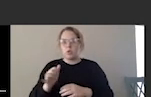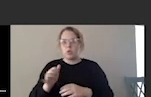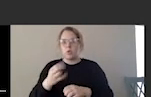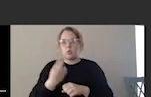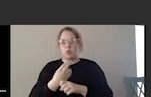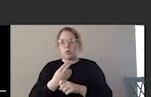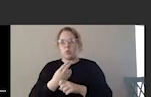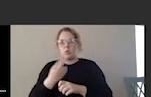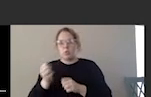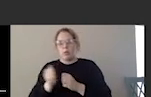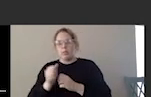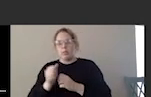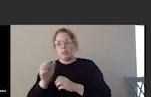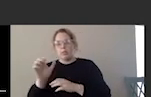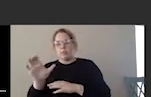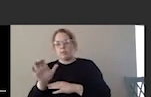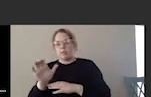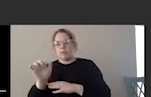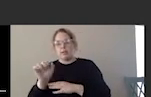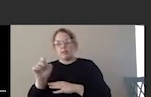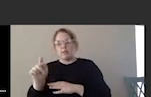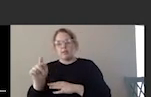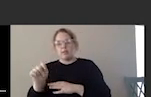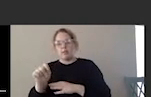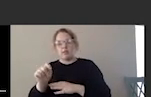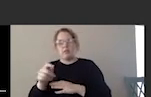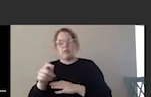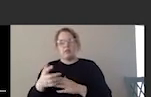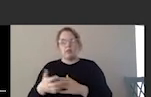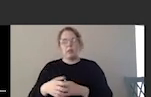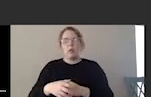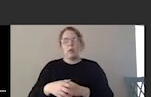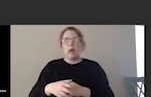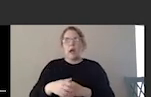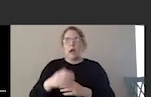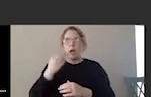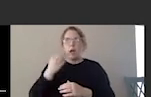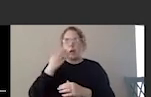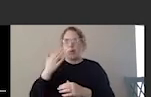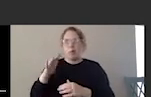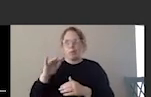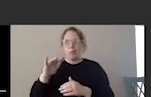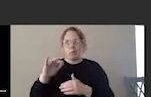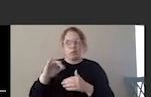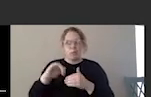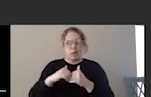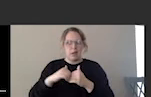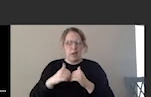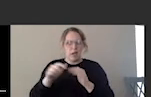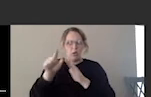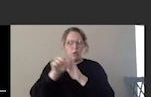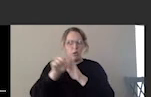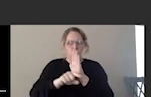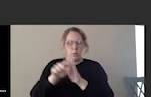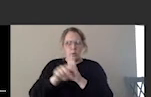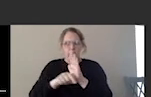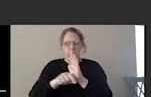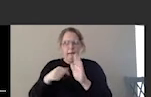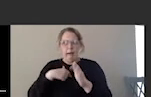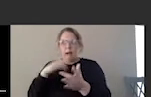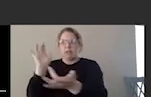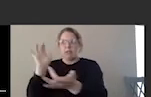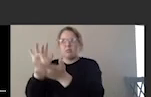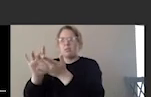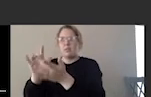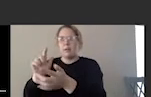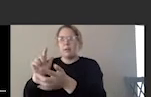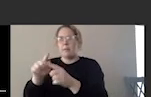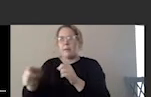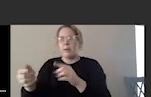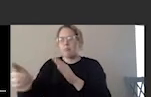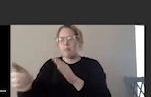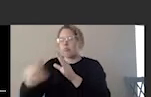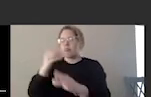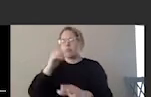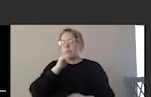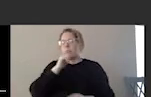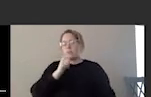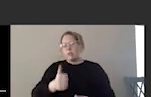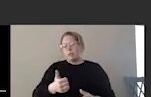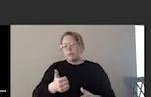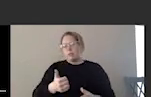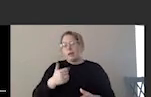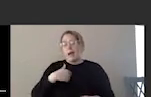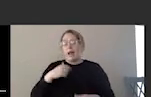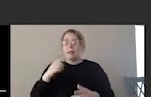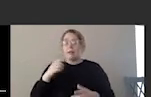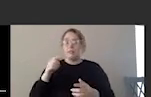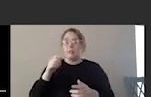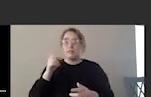kind of informal tests. I'm not sure how they did the grading. I reached out to them, but they never got back to me. But I have seen people post tests here